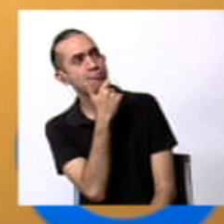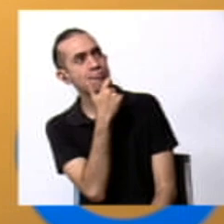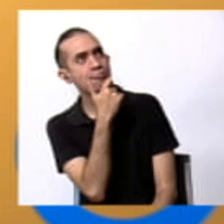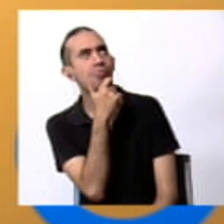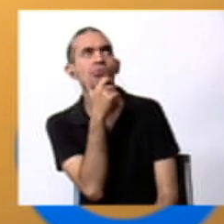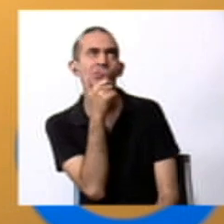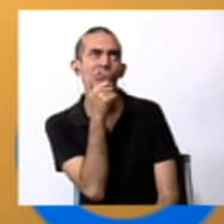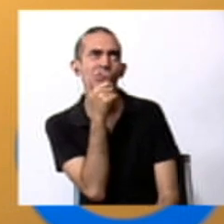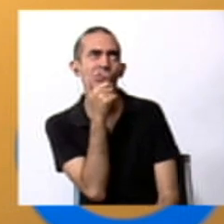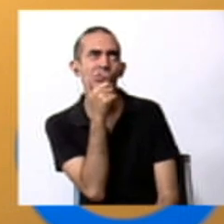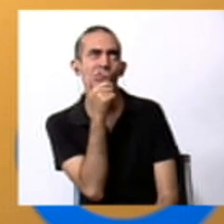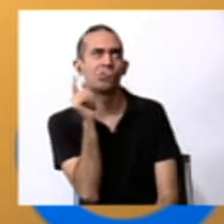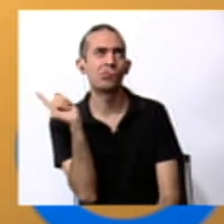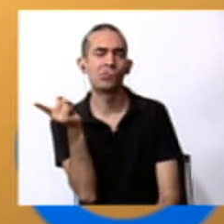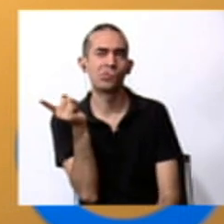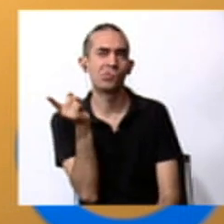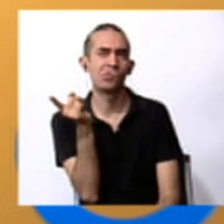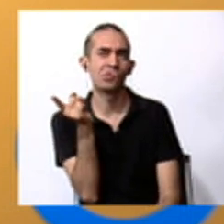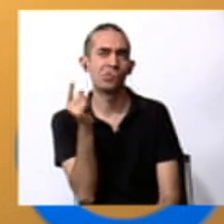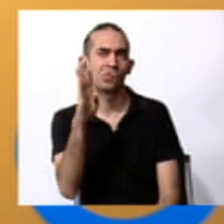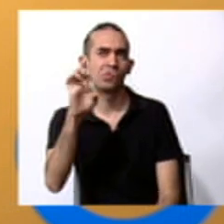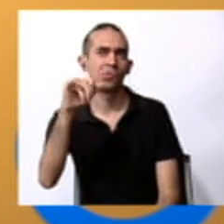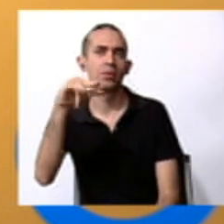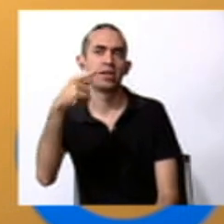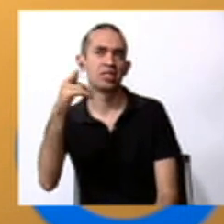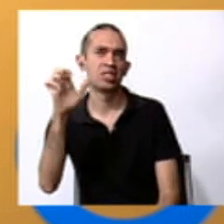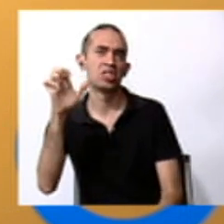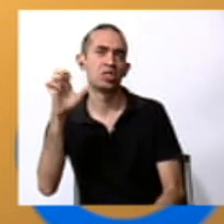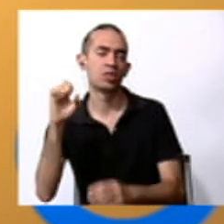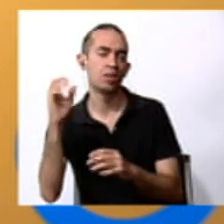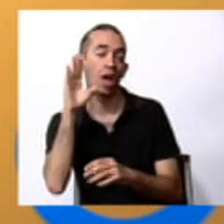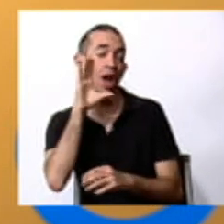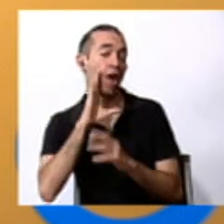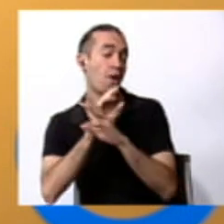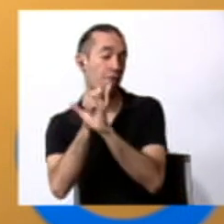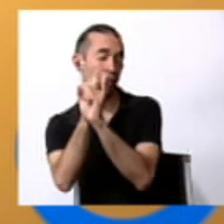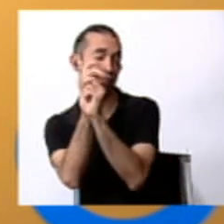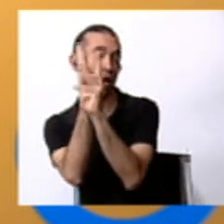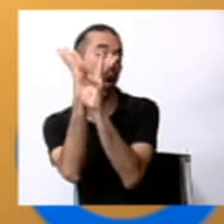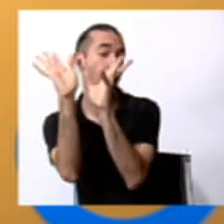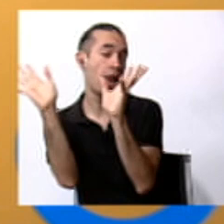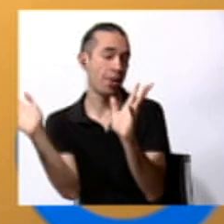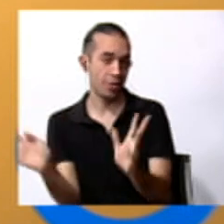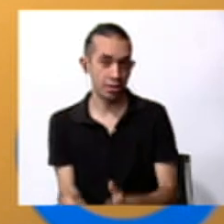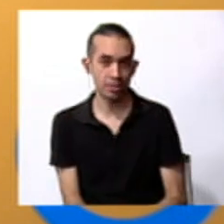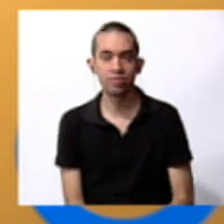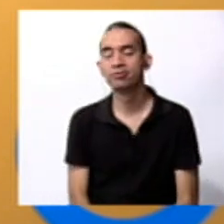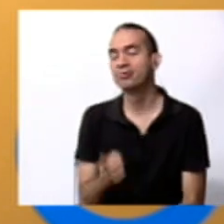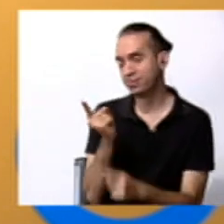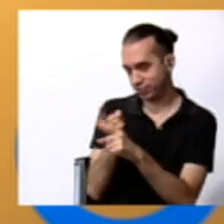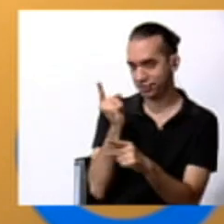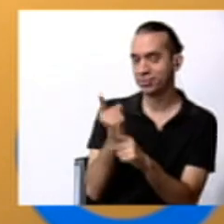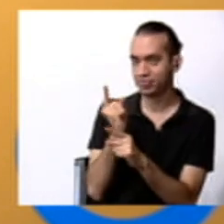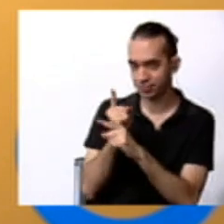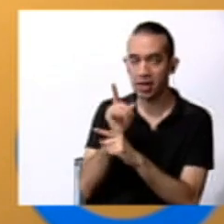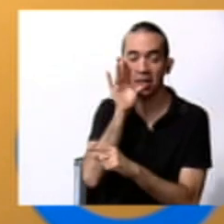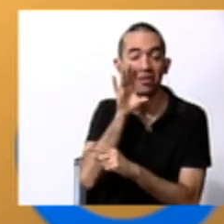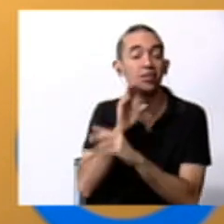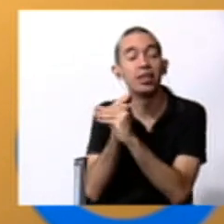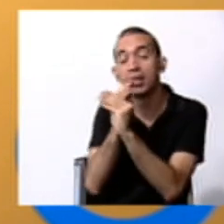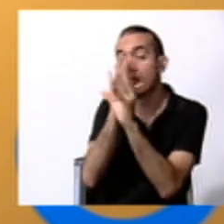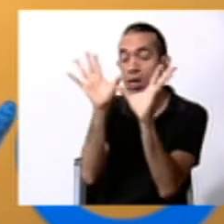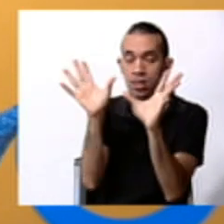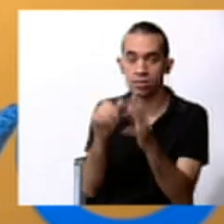Let me see. I think it was beige. Yes, Holly is beige. Is